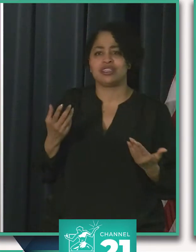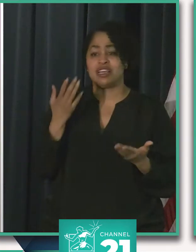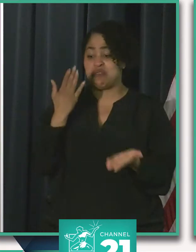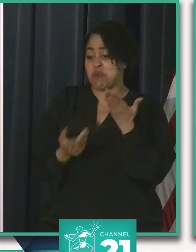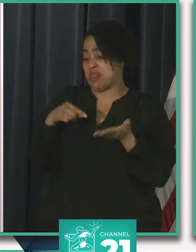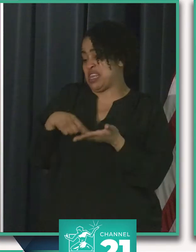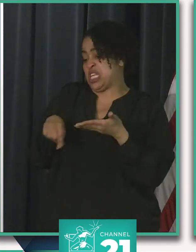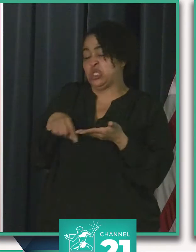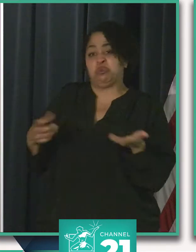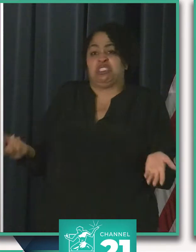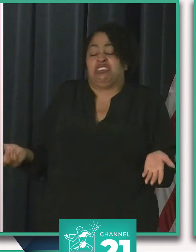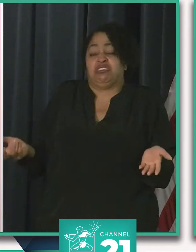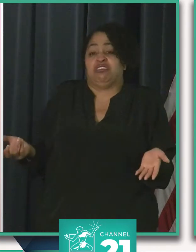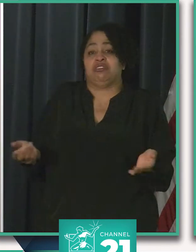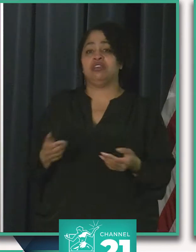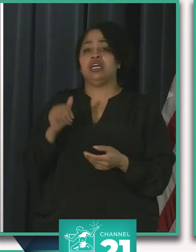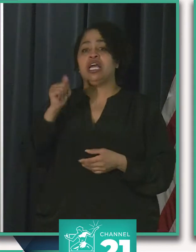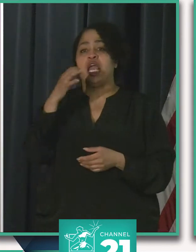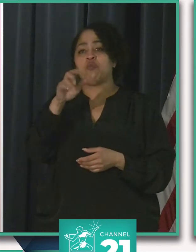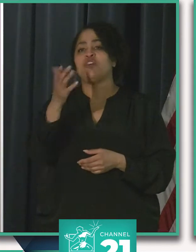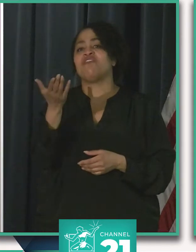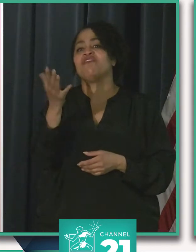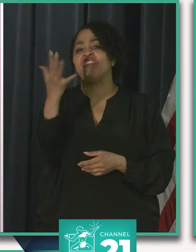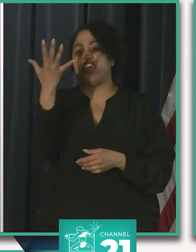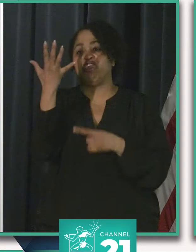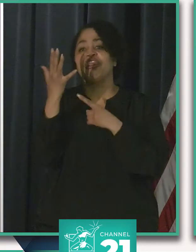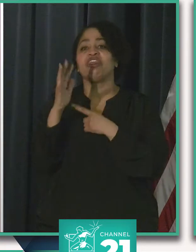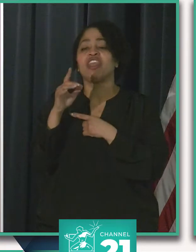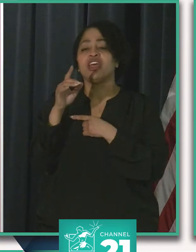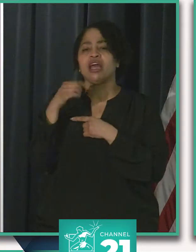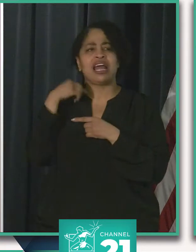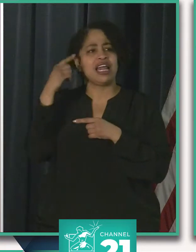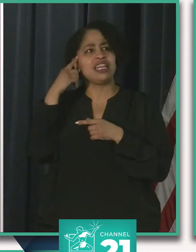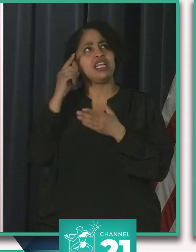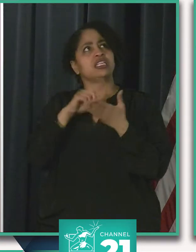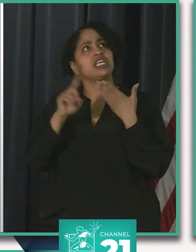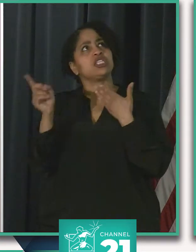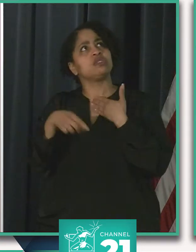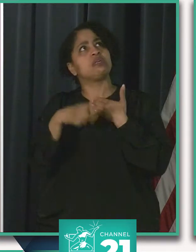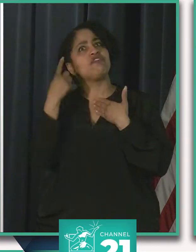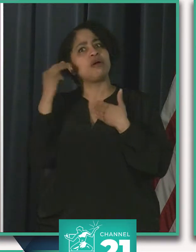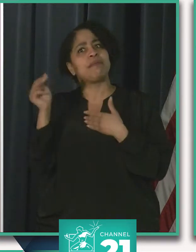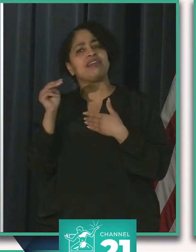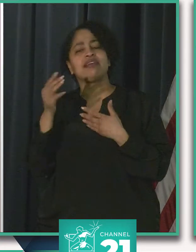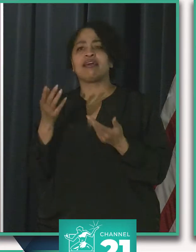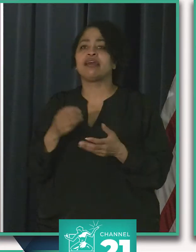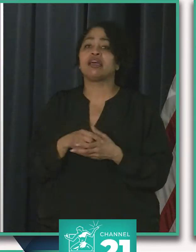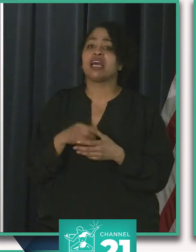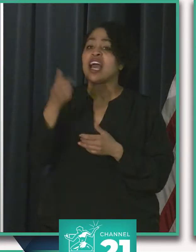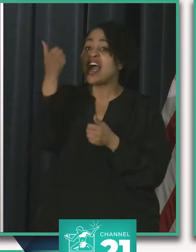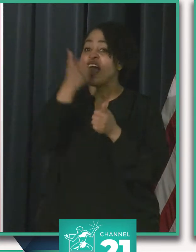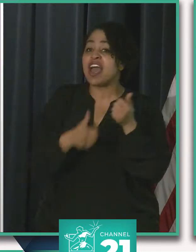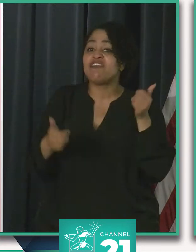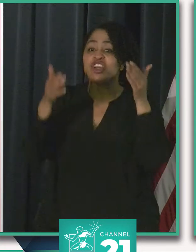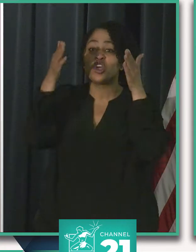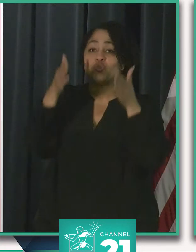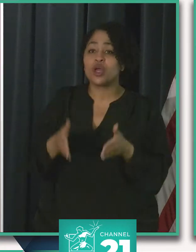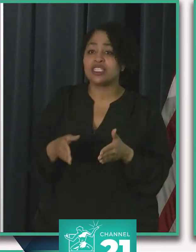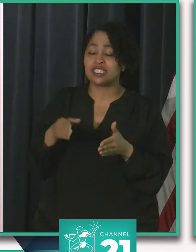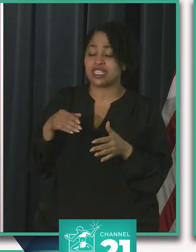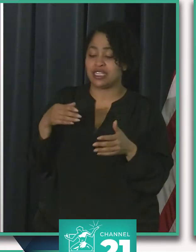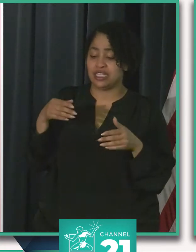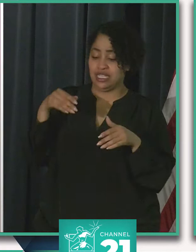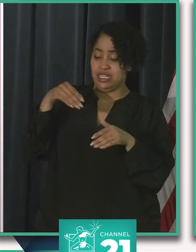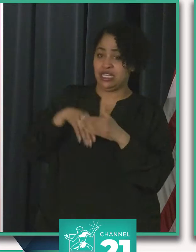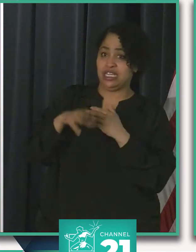this week. On April 5th, which I think is a week from Monday, every resident of the state of